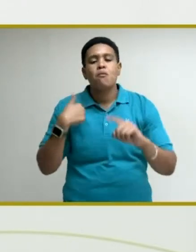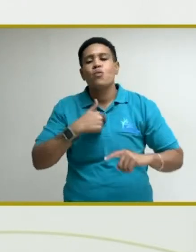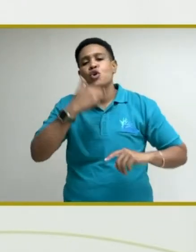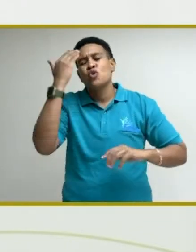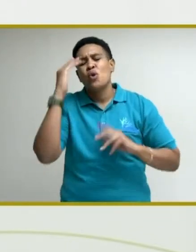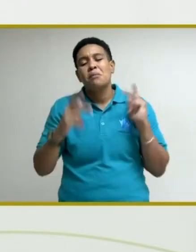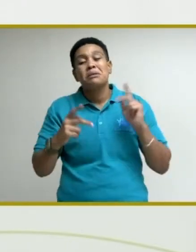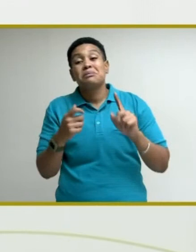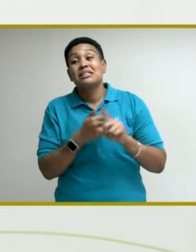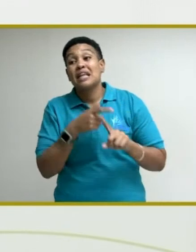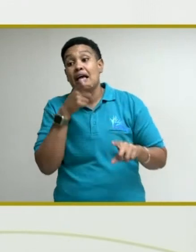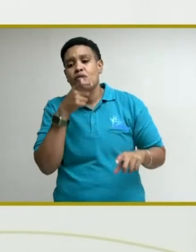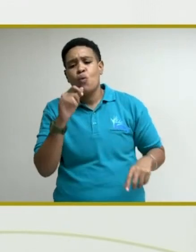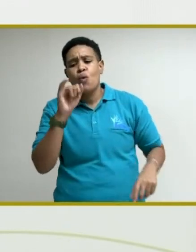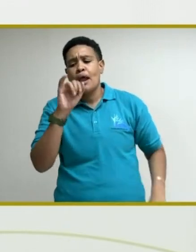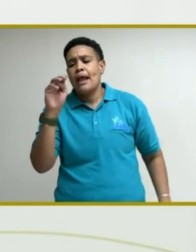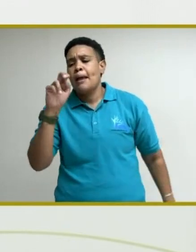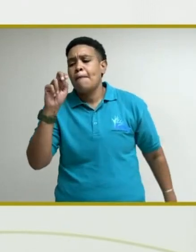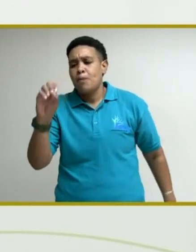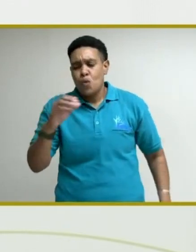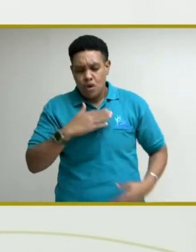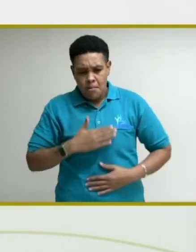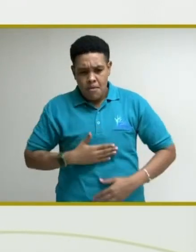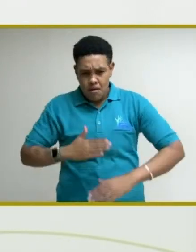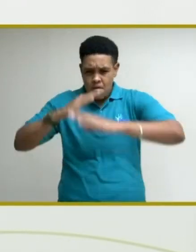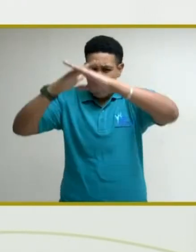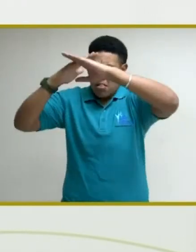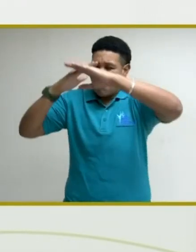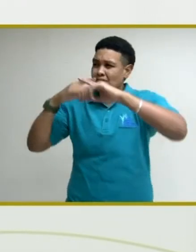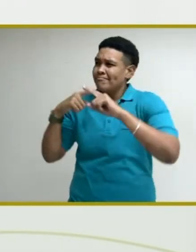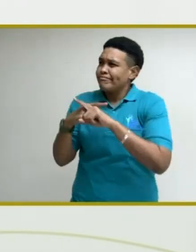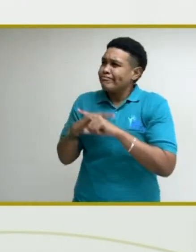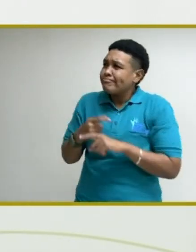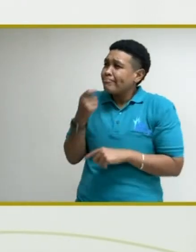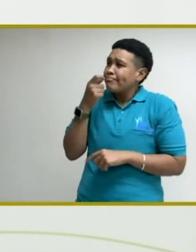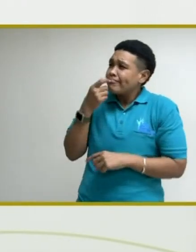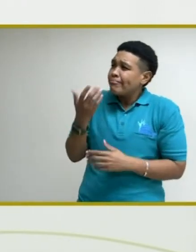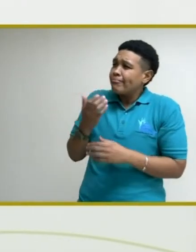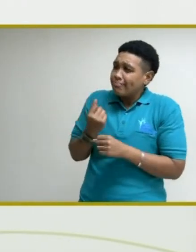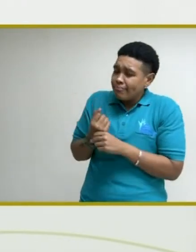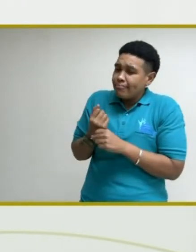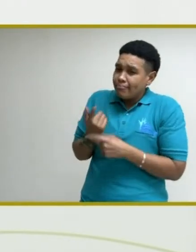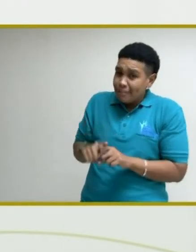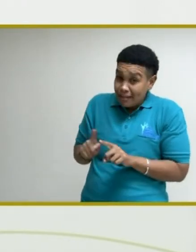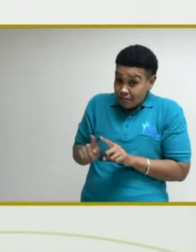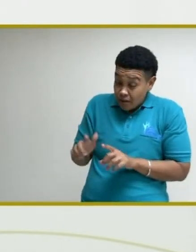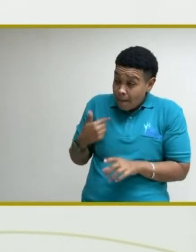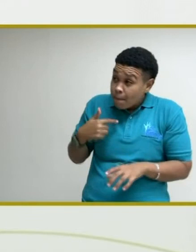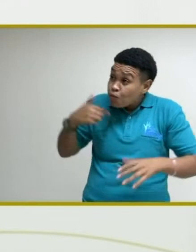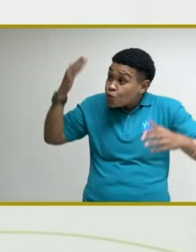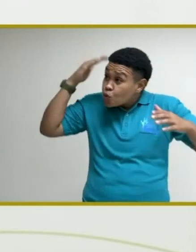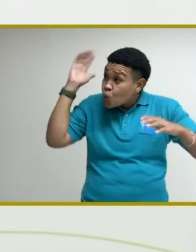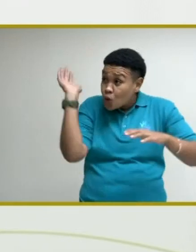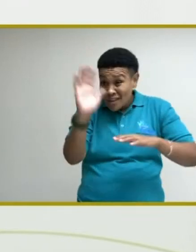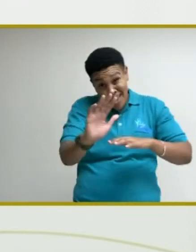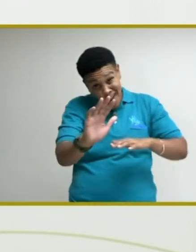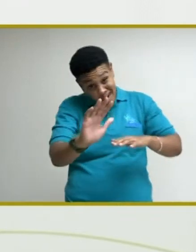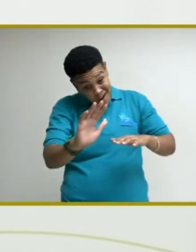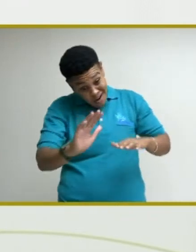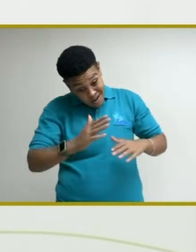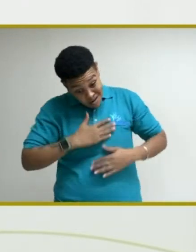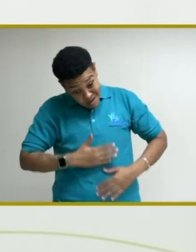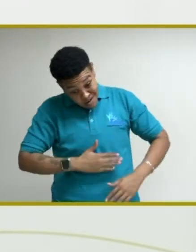persons who are immunocompromised, we are not absolutely certain of the level of immunity that they will